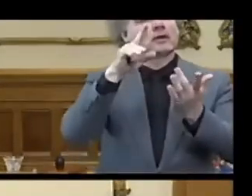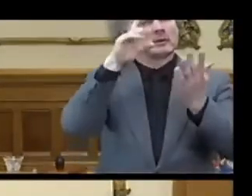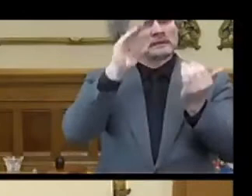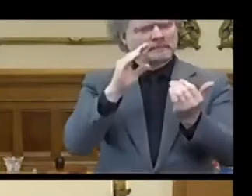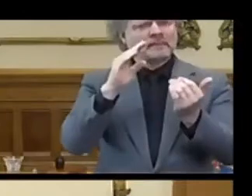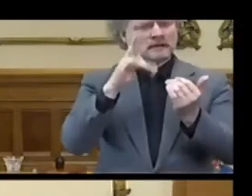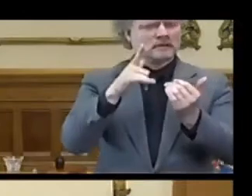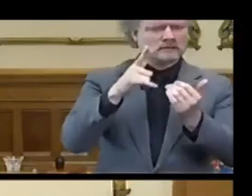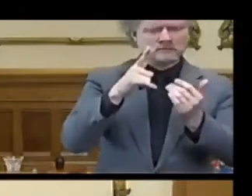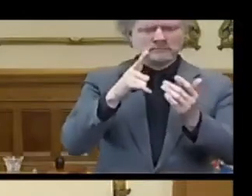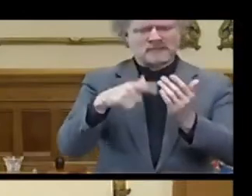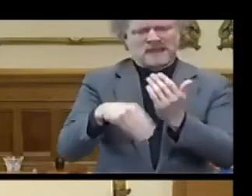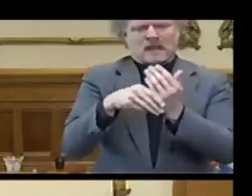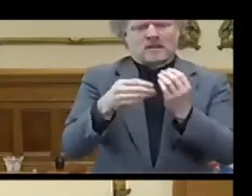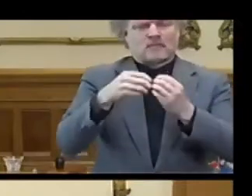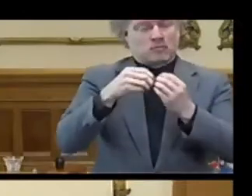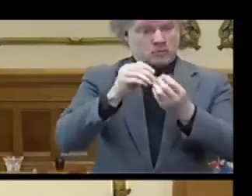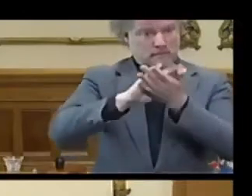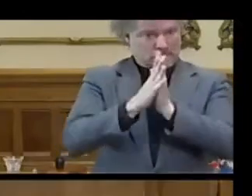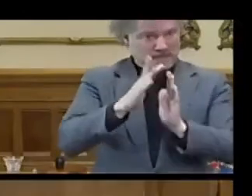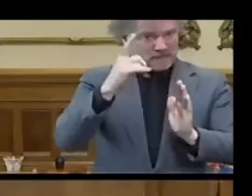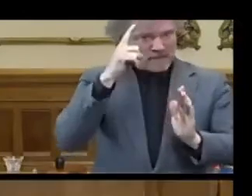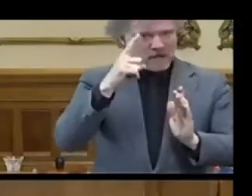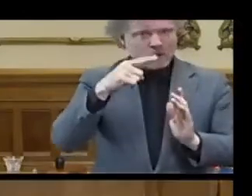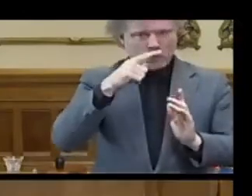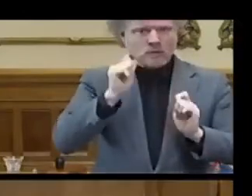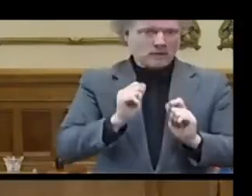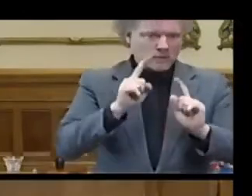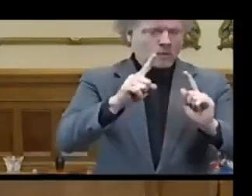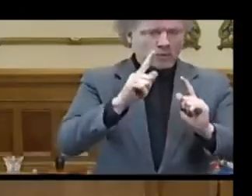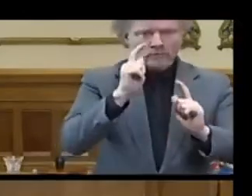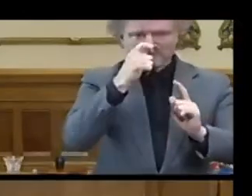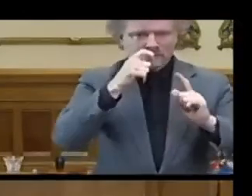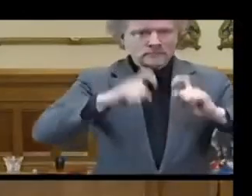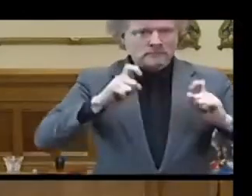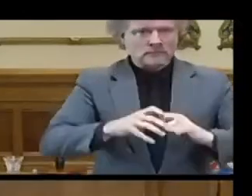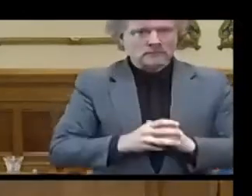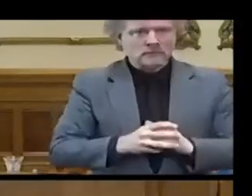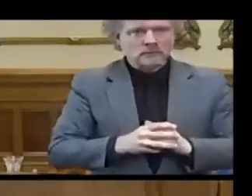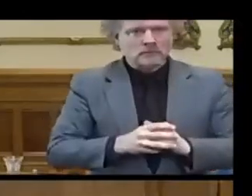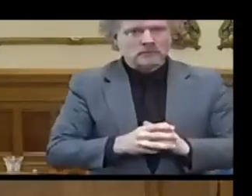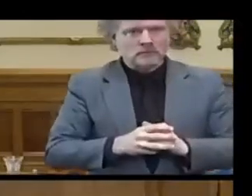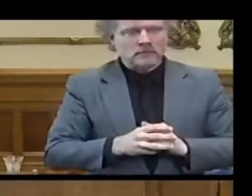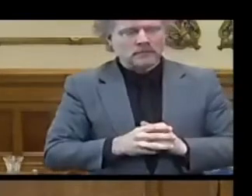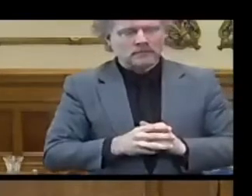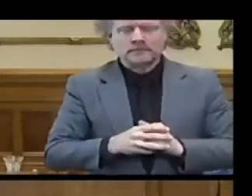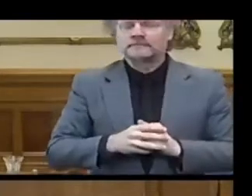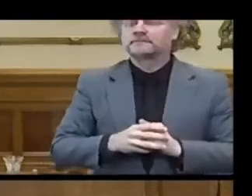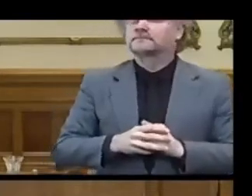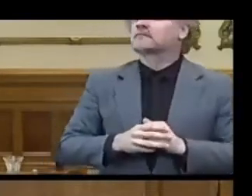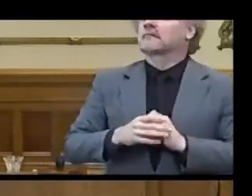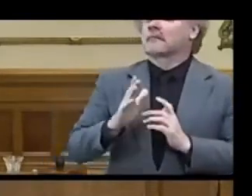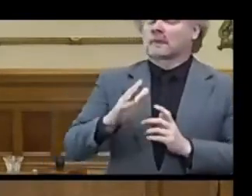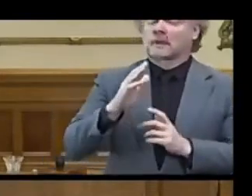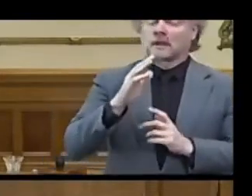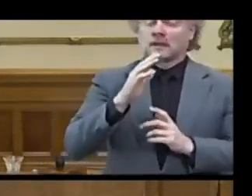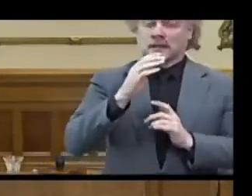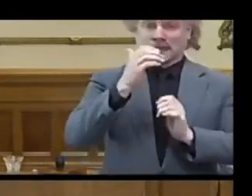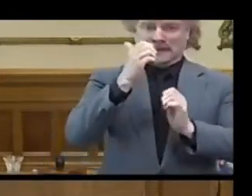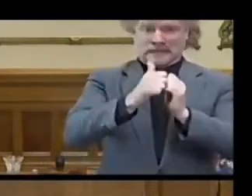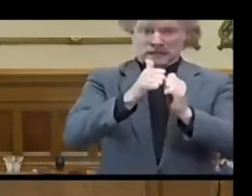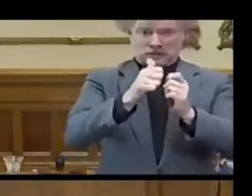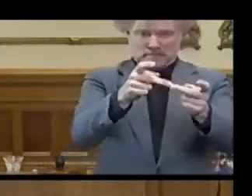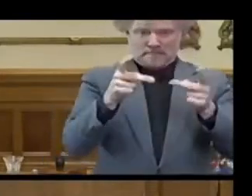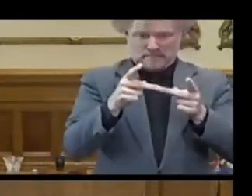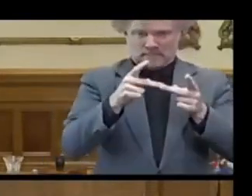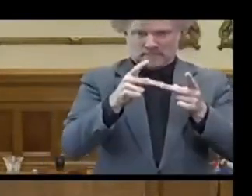than perhaps peace of mind for those who can get themselves a test? So Eric, each site, if you look at